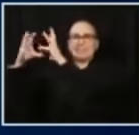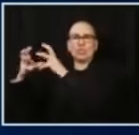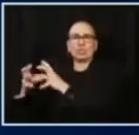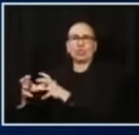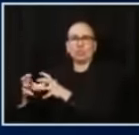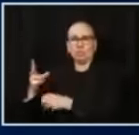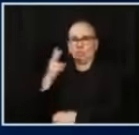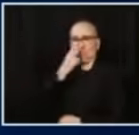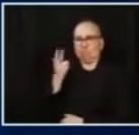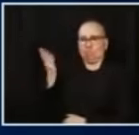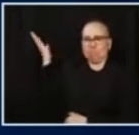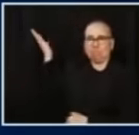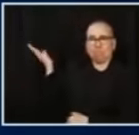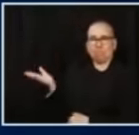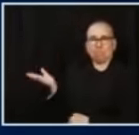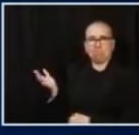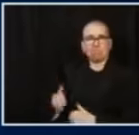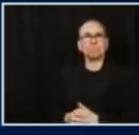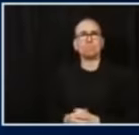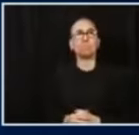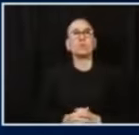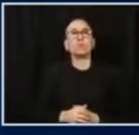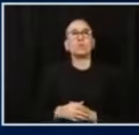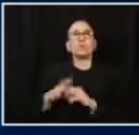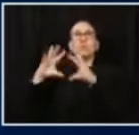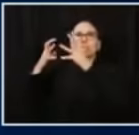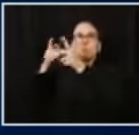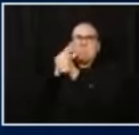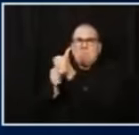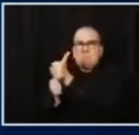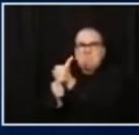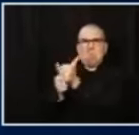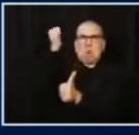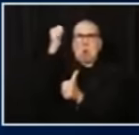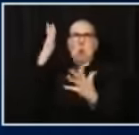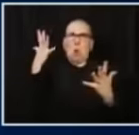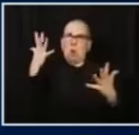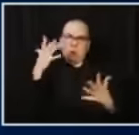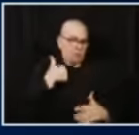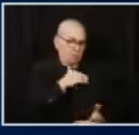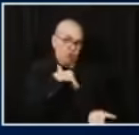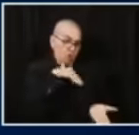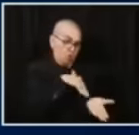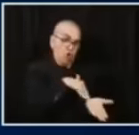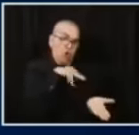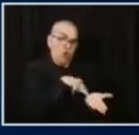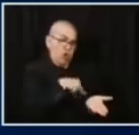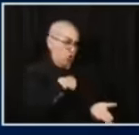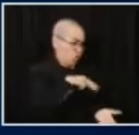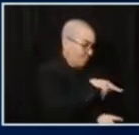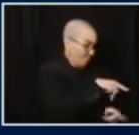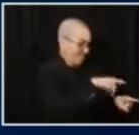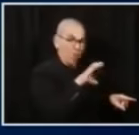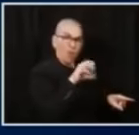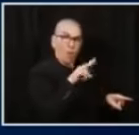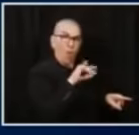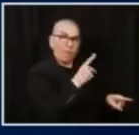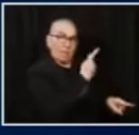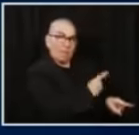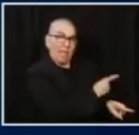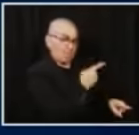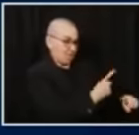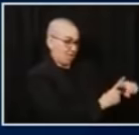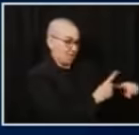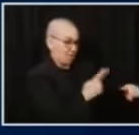have more direct contact with individuals who have COVID-19. That is staff that may be working in